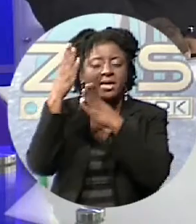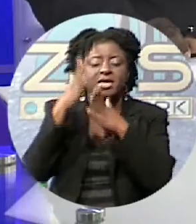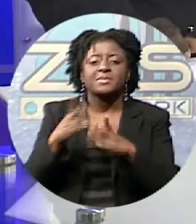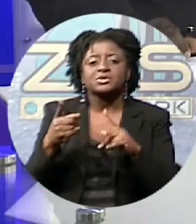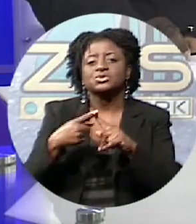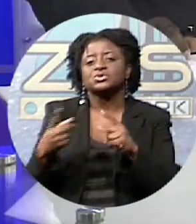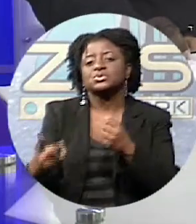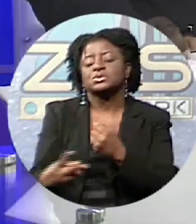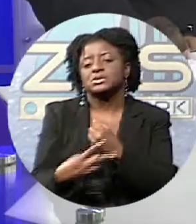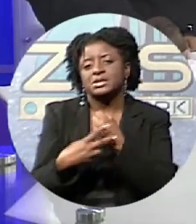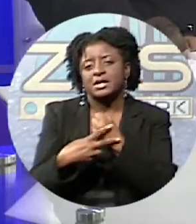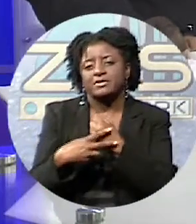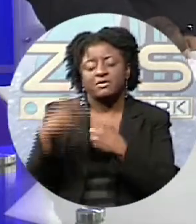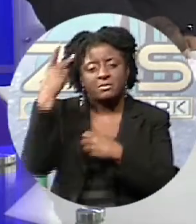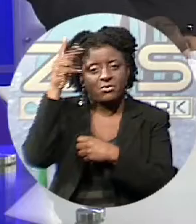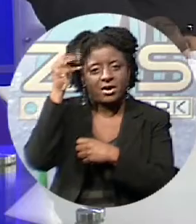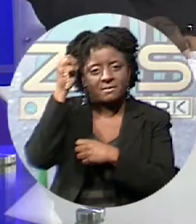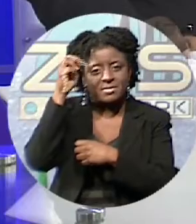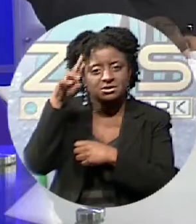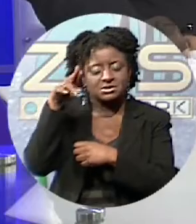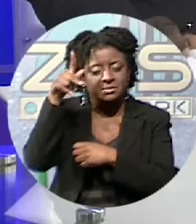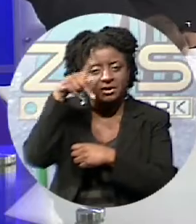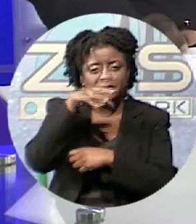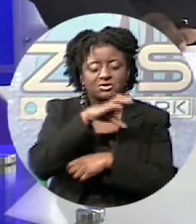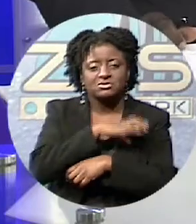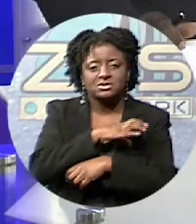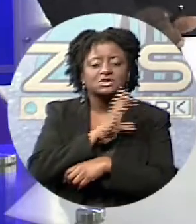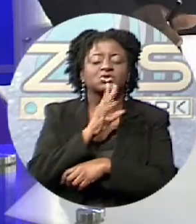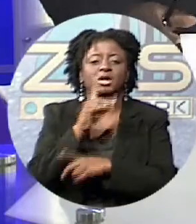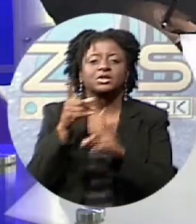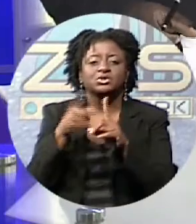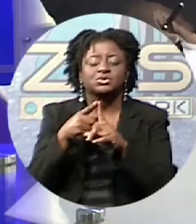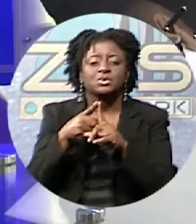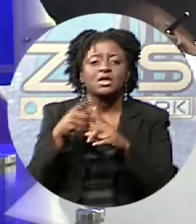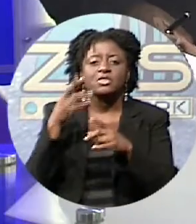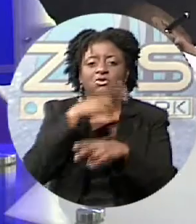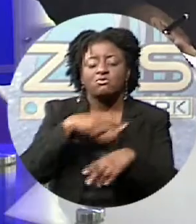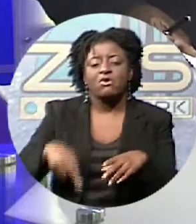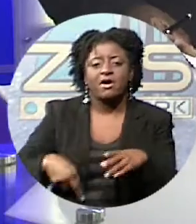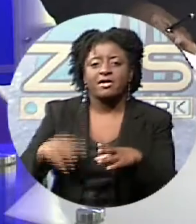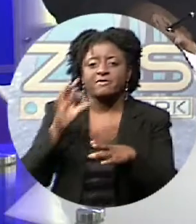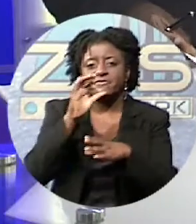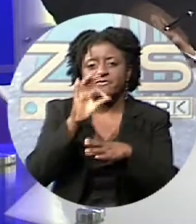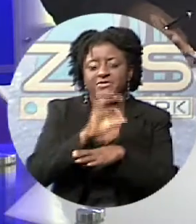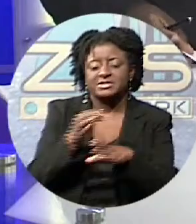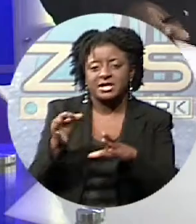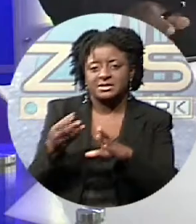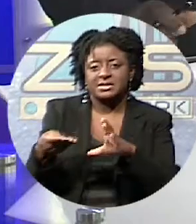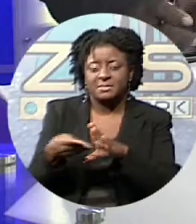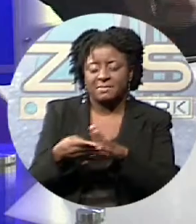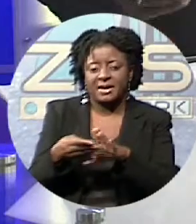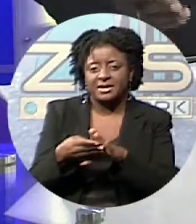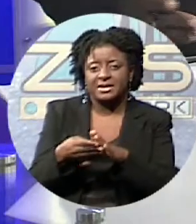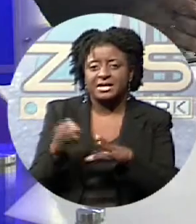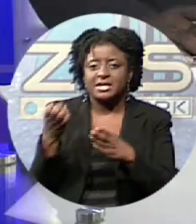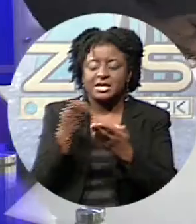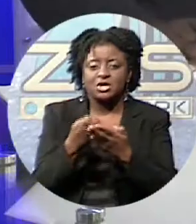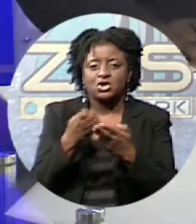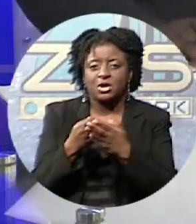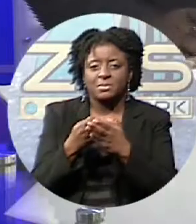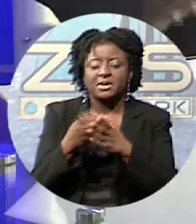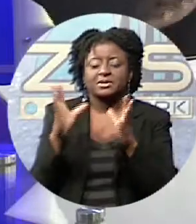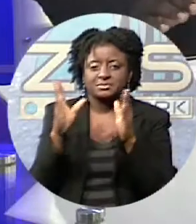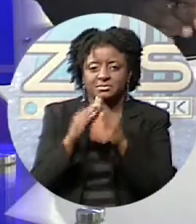Honorable Perry Christie, was addressing the inaugural Royal Fidelity Bahamas Economic Outlook at the Atlantis Resort today. That's right, Charisma. And aside from